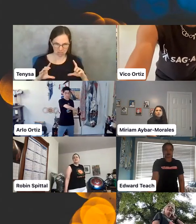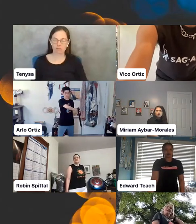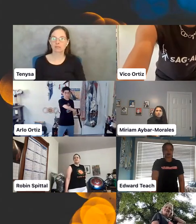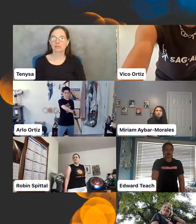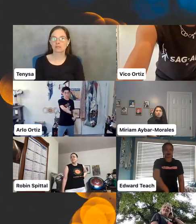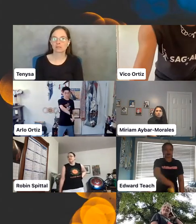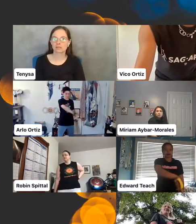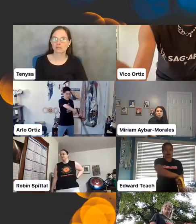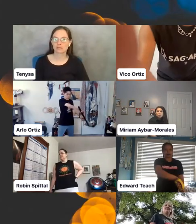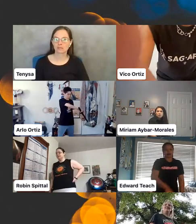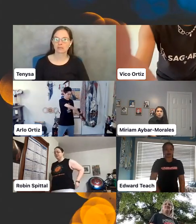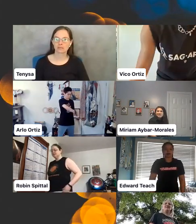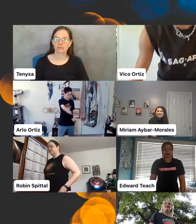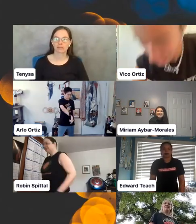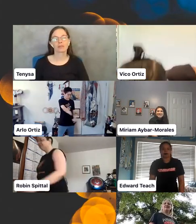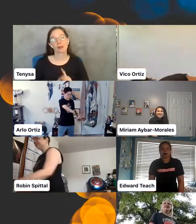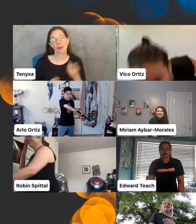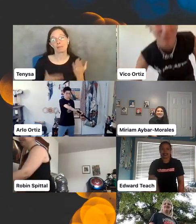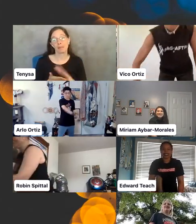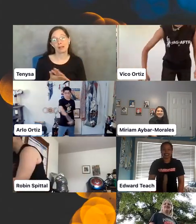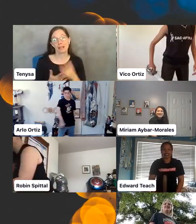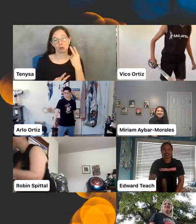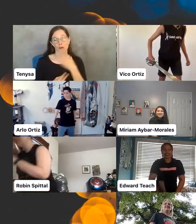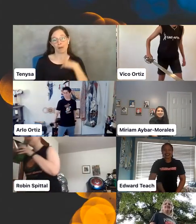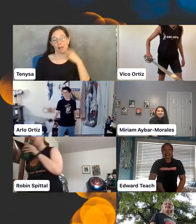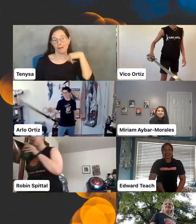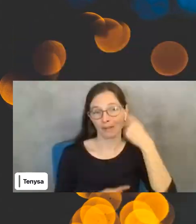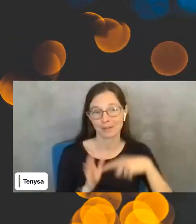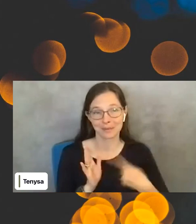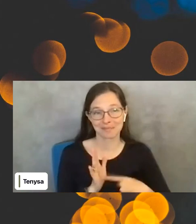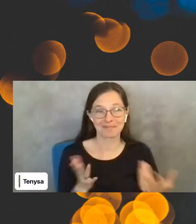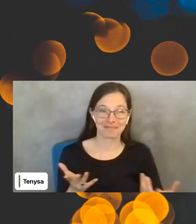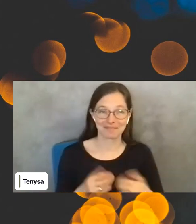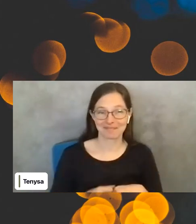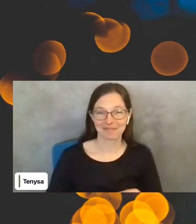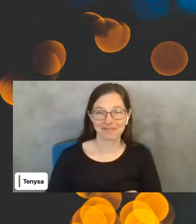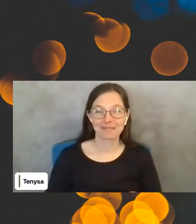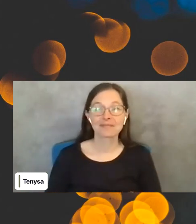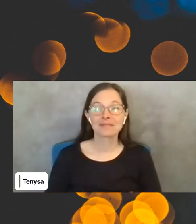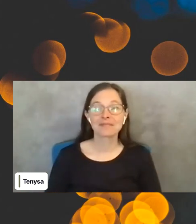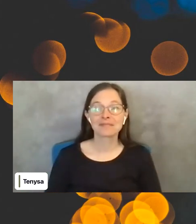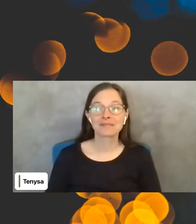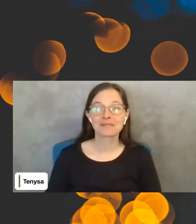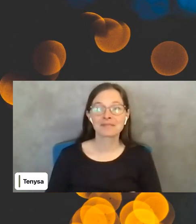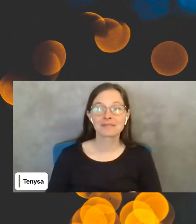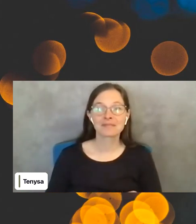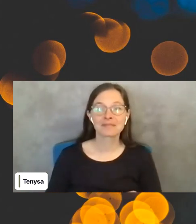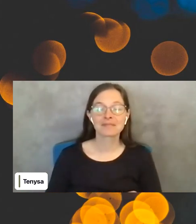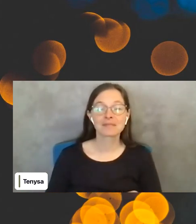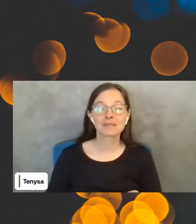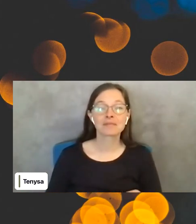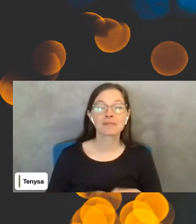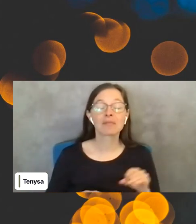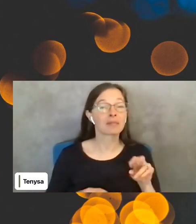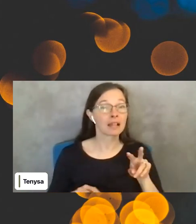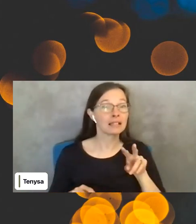it might be nice to look at sometimes. So your second parry is here.